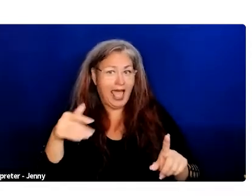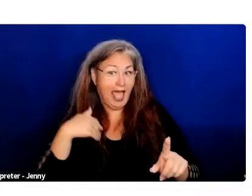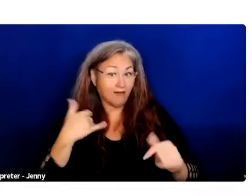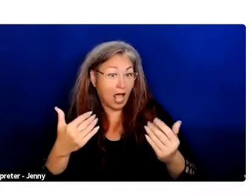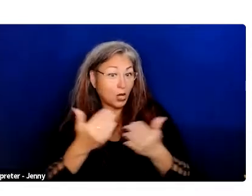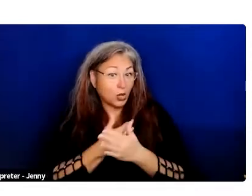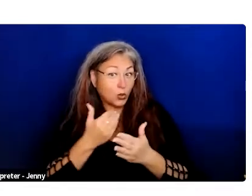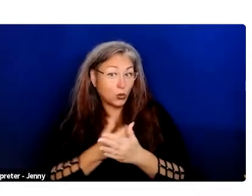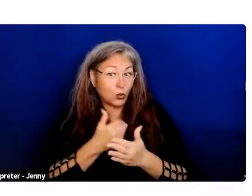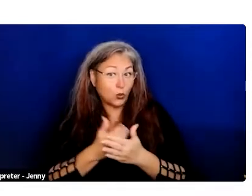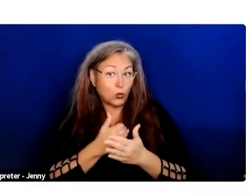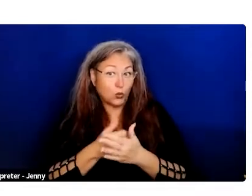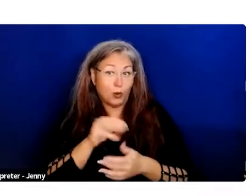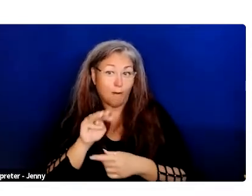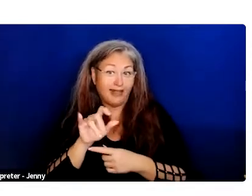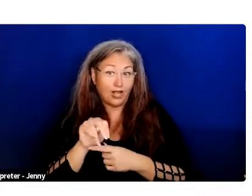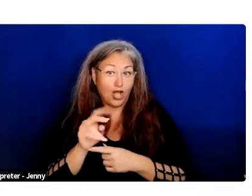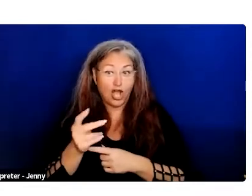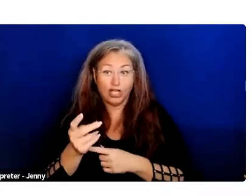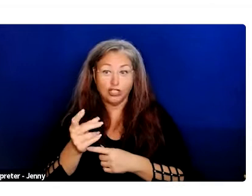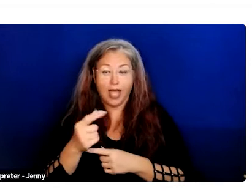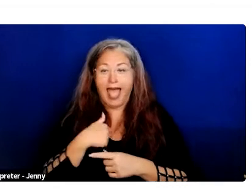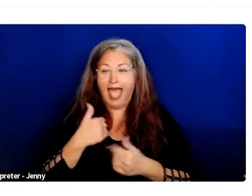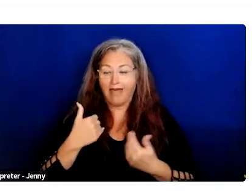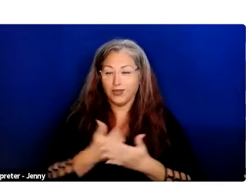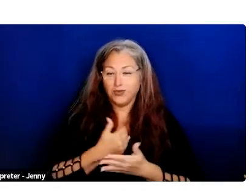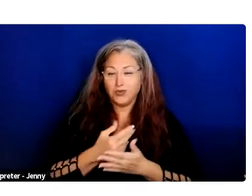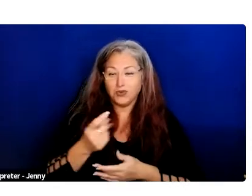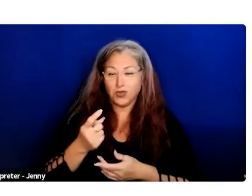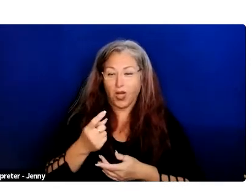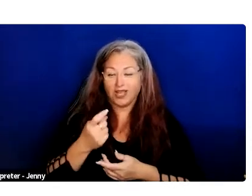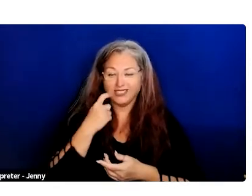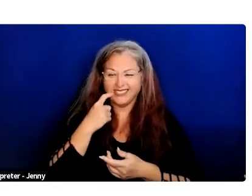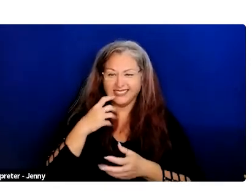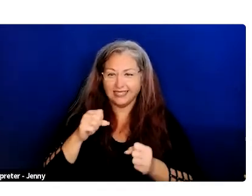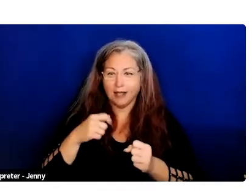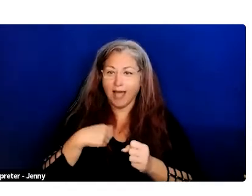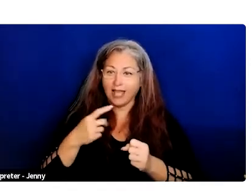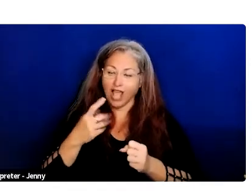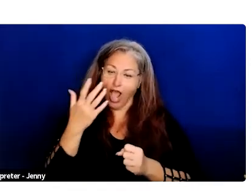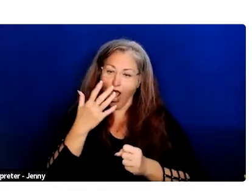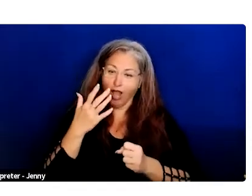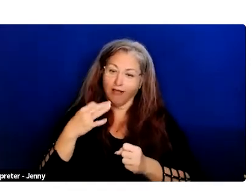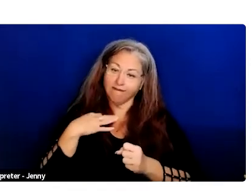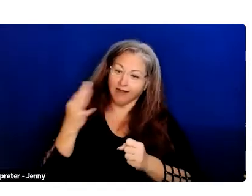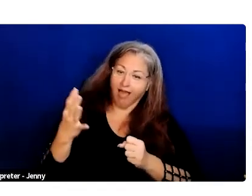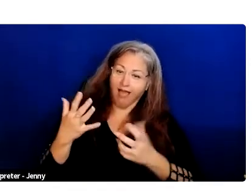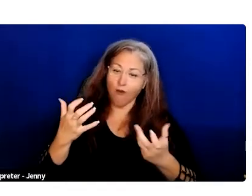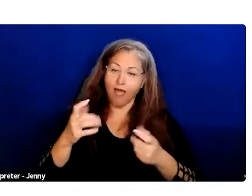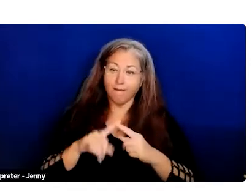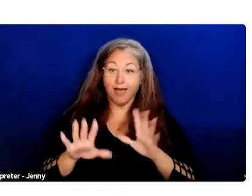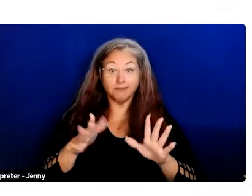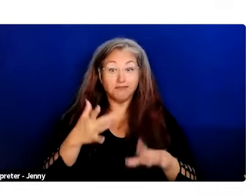new millennial dog brand. I'm a new dog mom and I want my dog to look fly. And